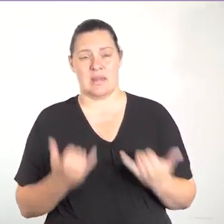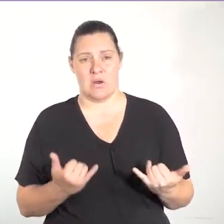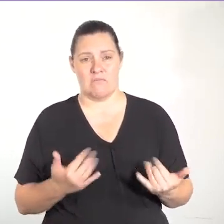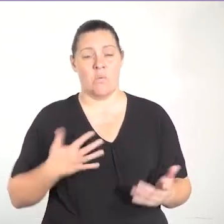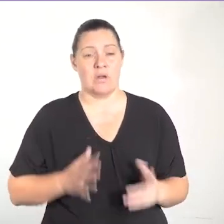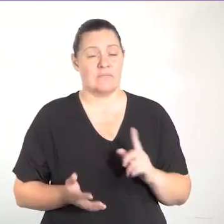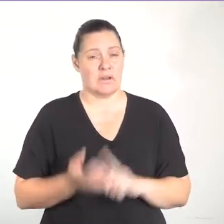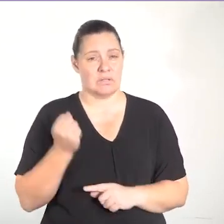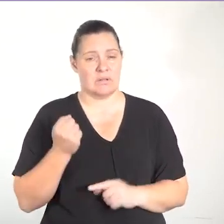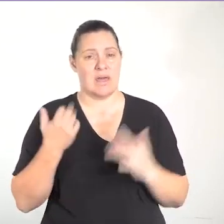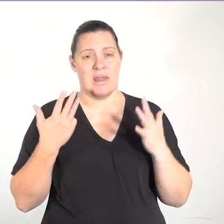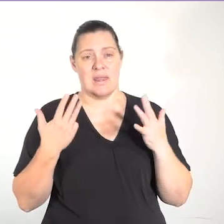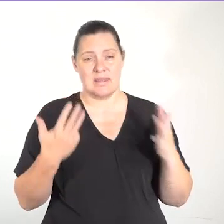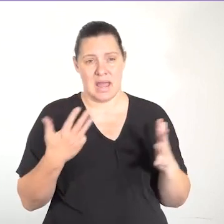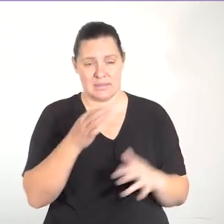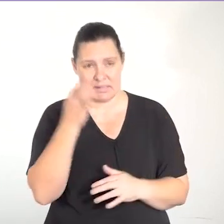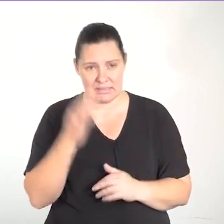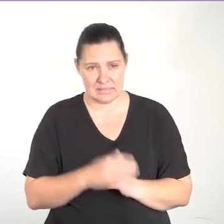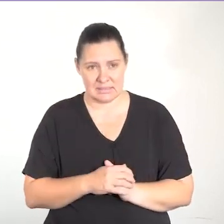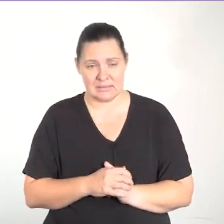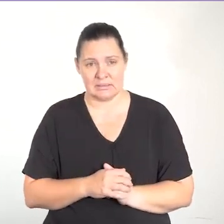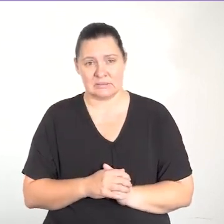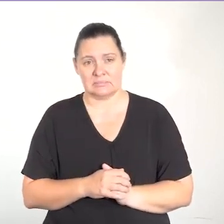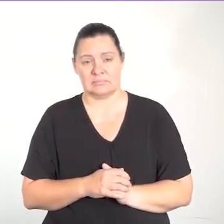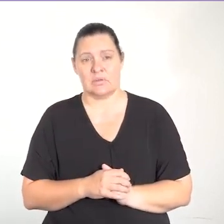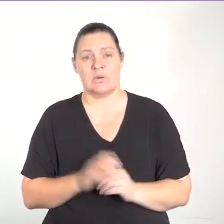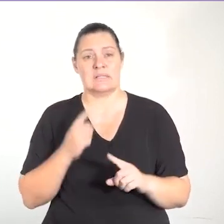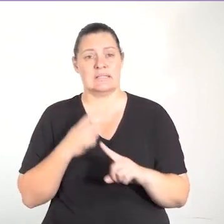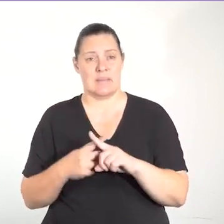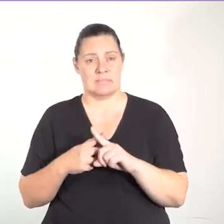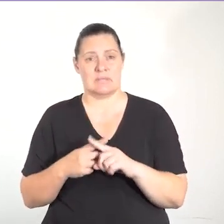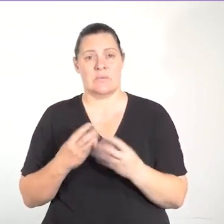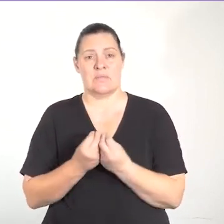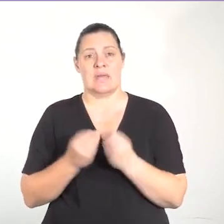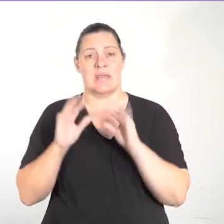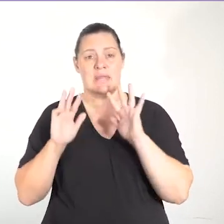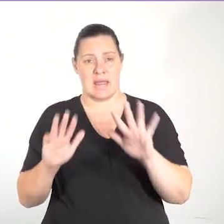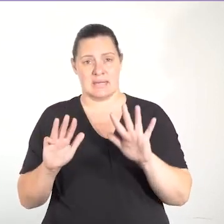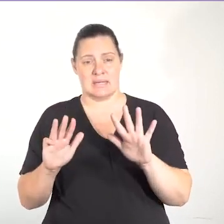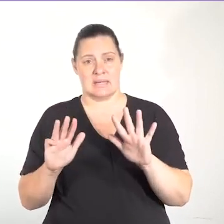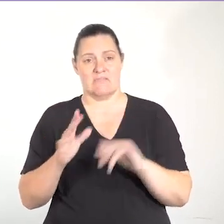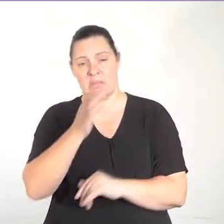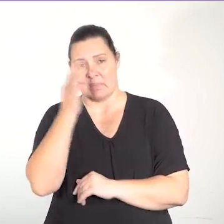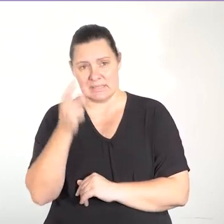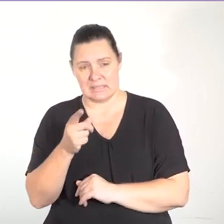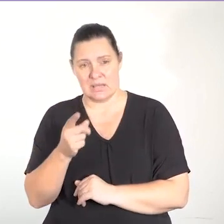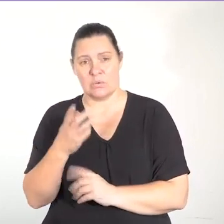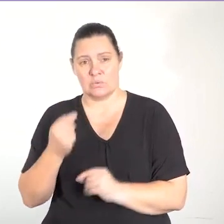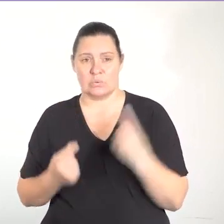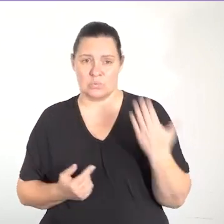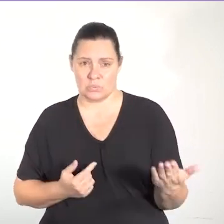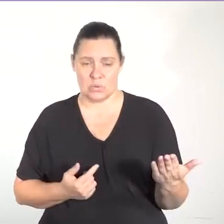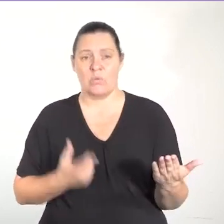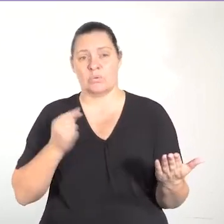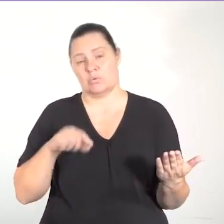So now if we want to find out 9 minutes, that we are going to multiply by 9 for the minutes. And what we do on